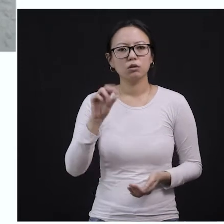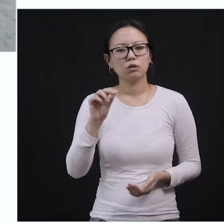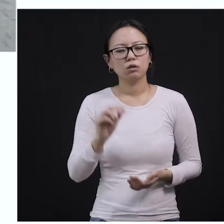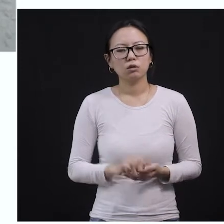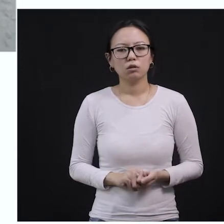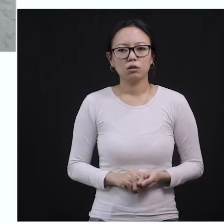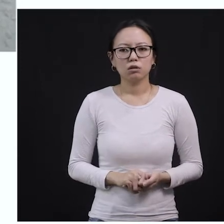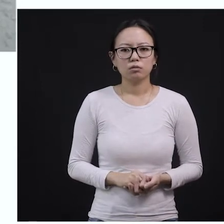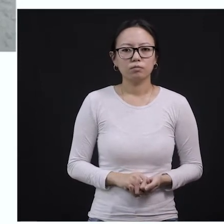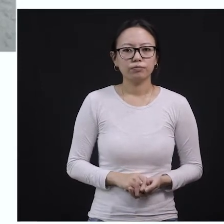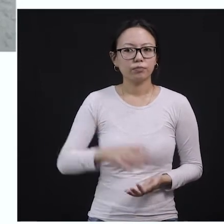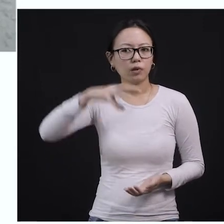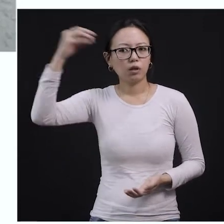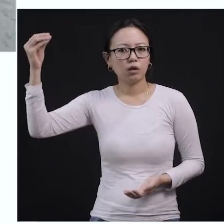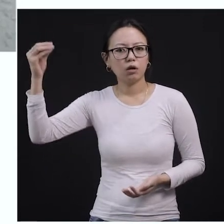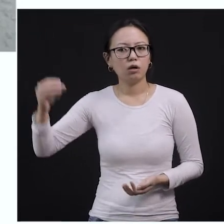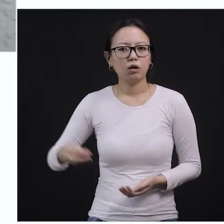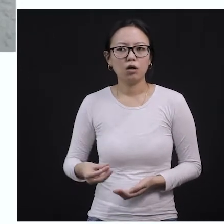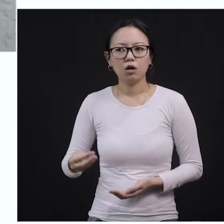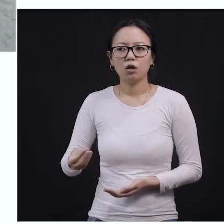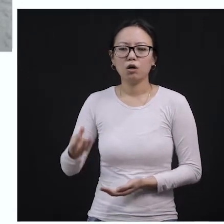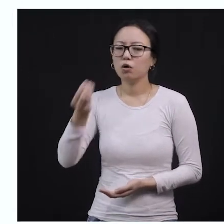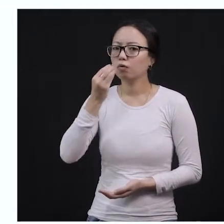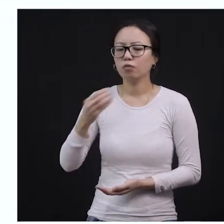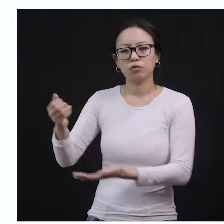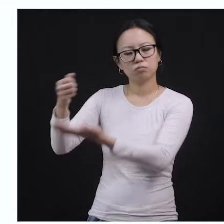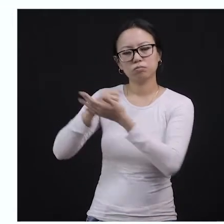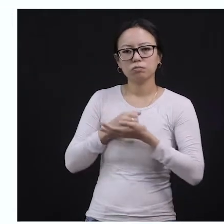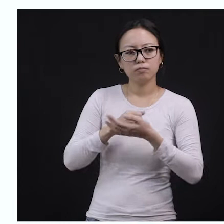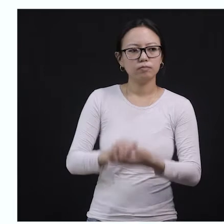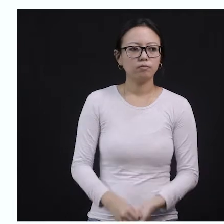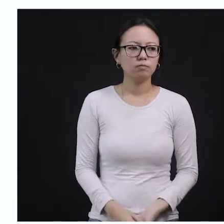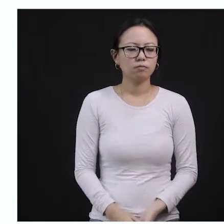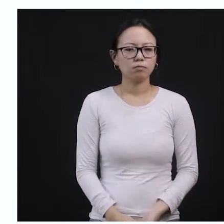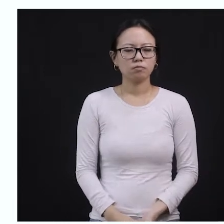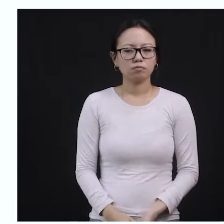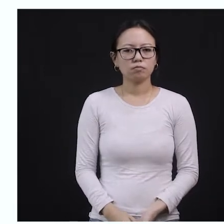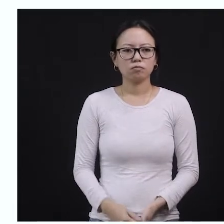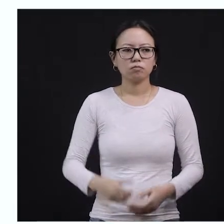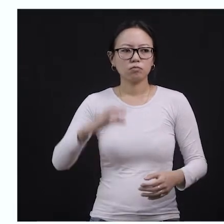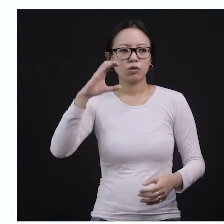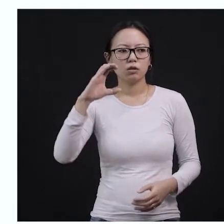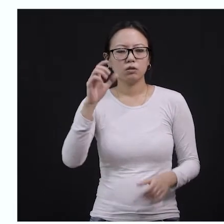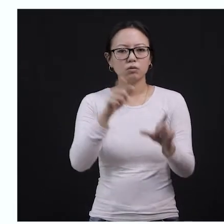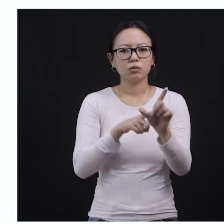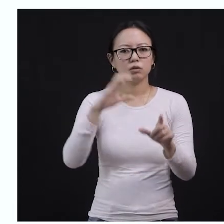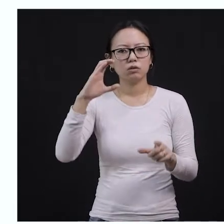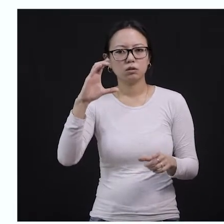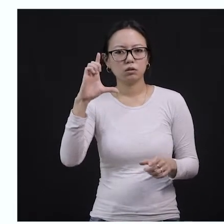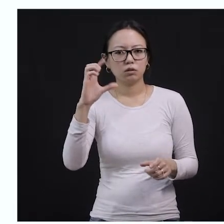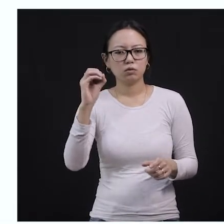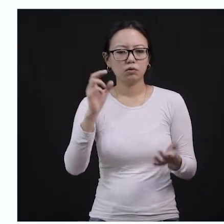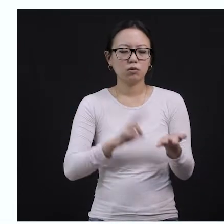that time they have to seek help from the other countries. Next is cyclone. So